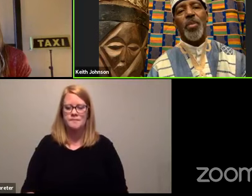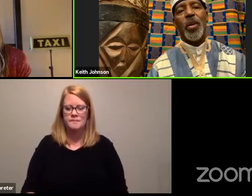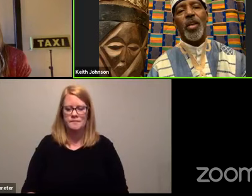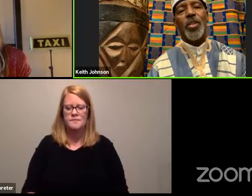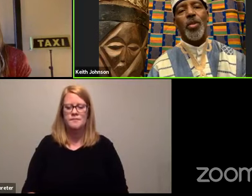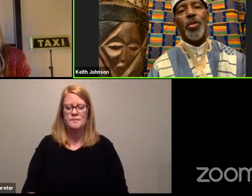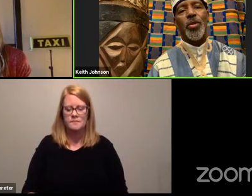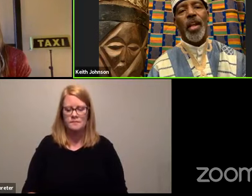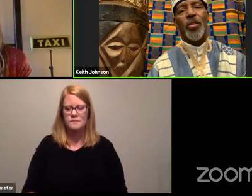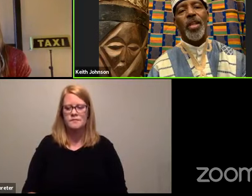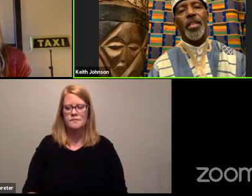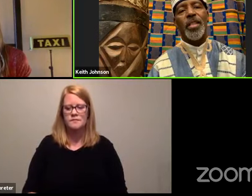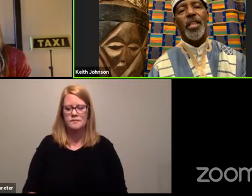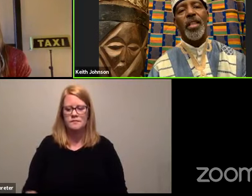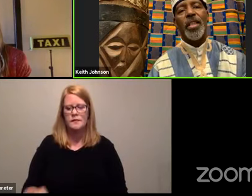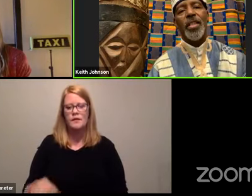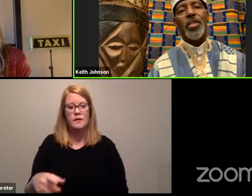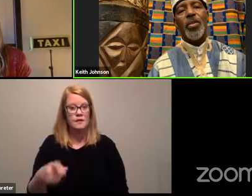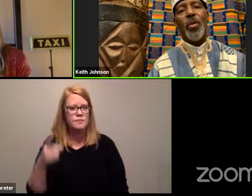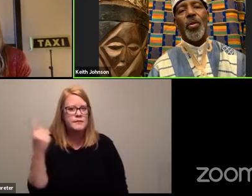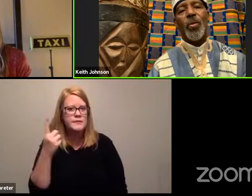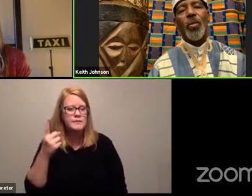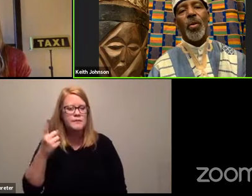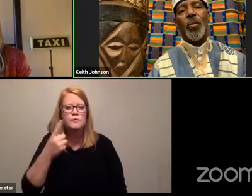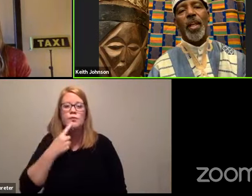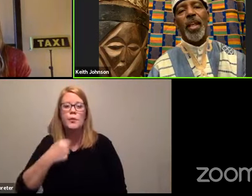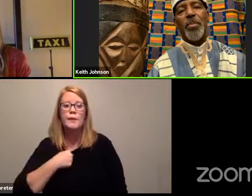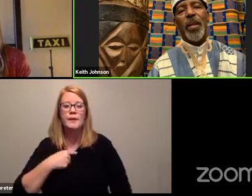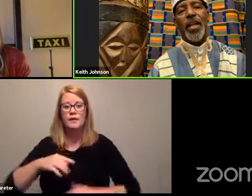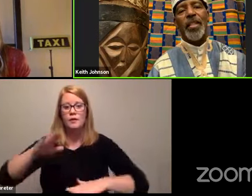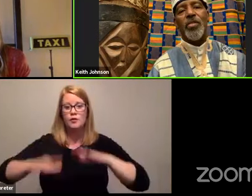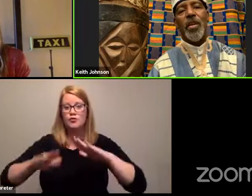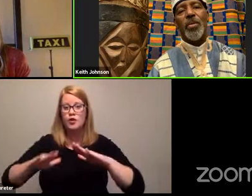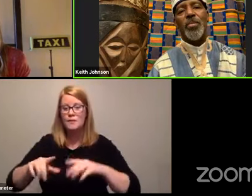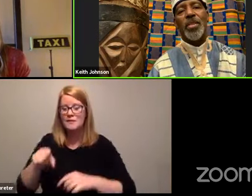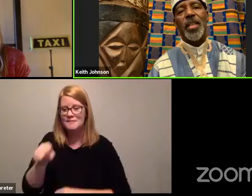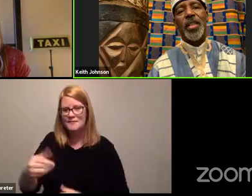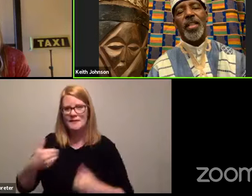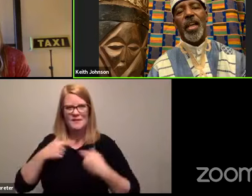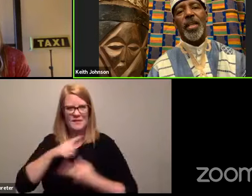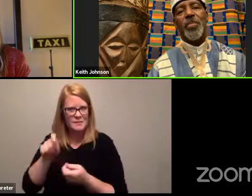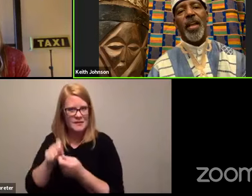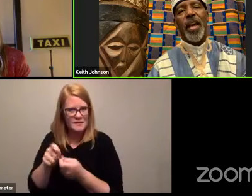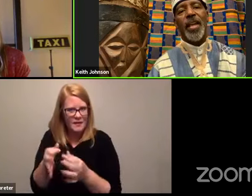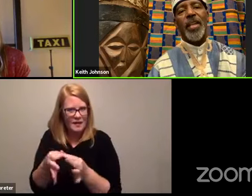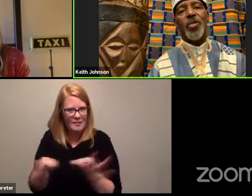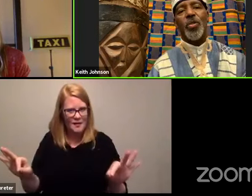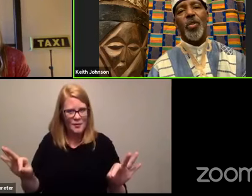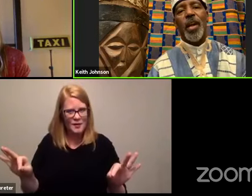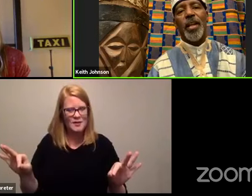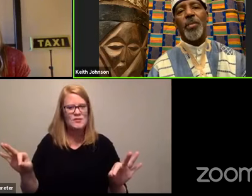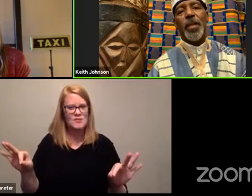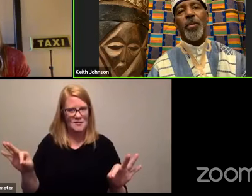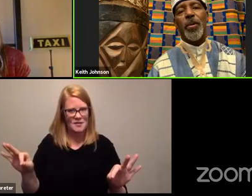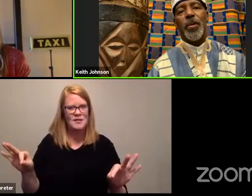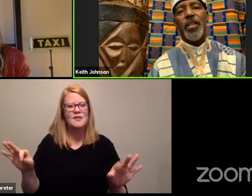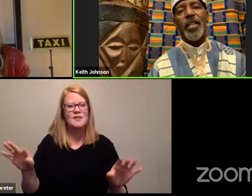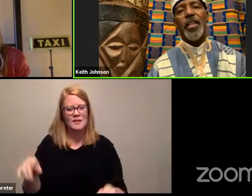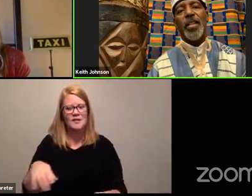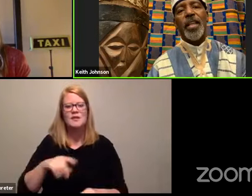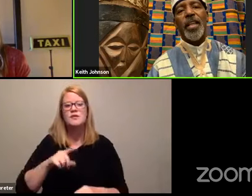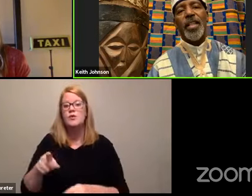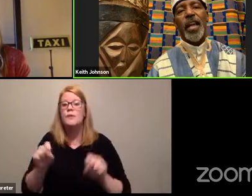actually spoke a tonal language. So when they played the drums, they could play it to where the